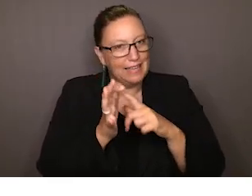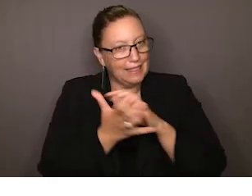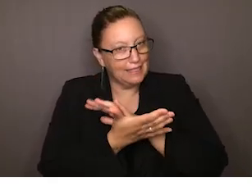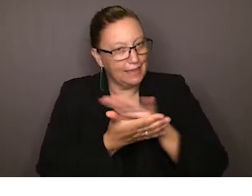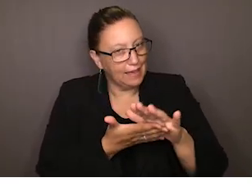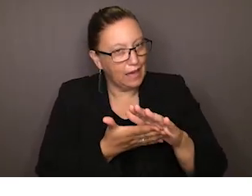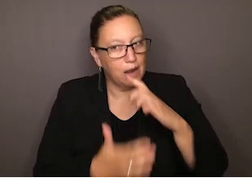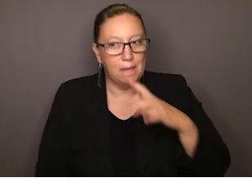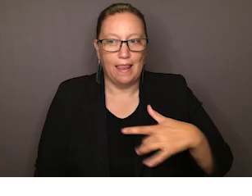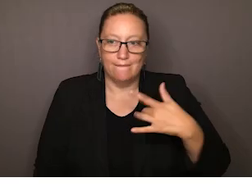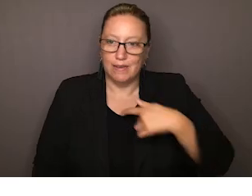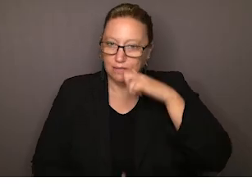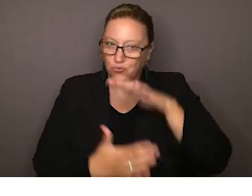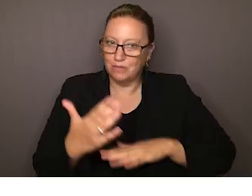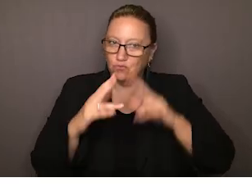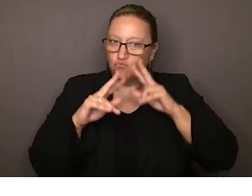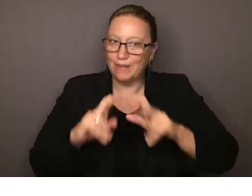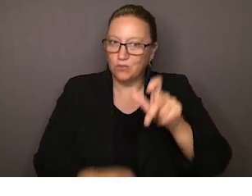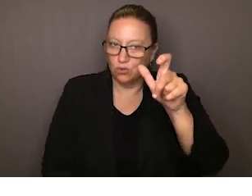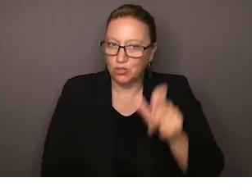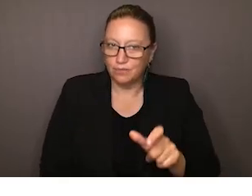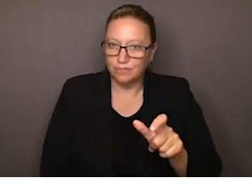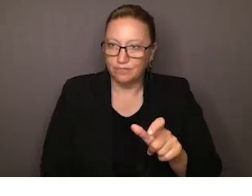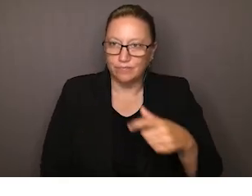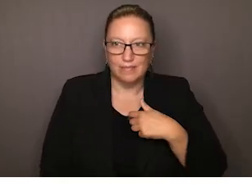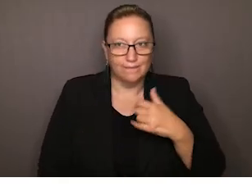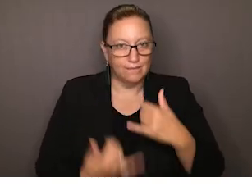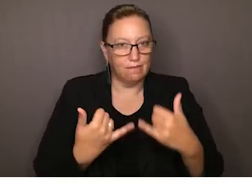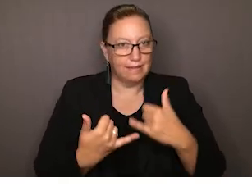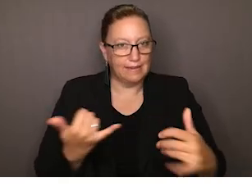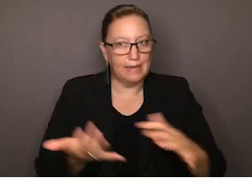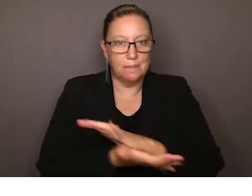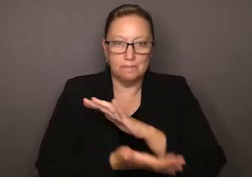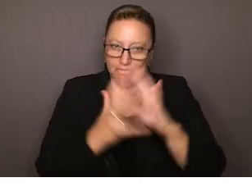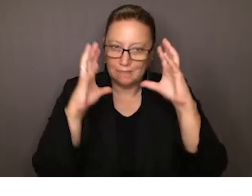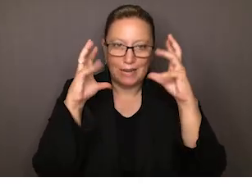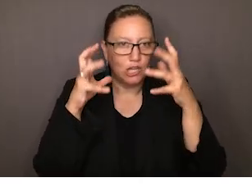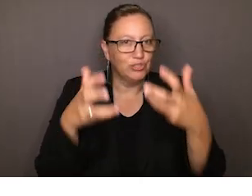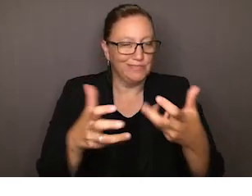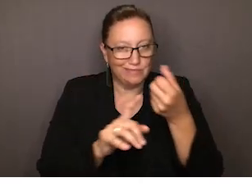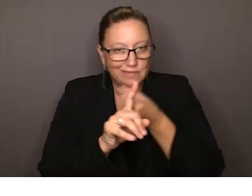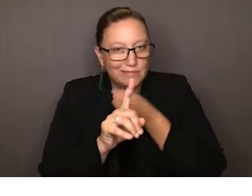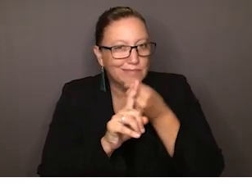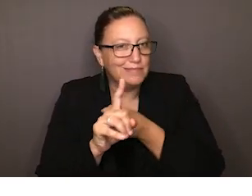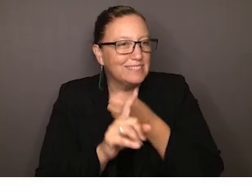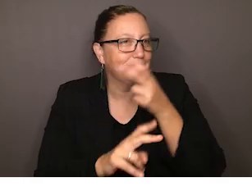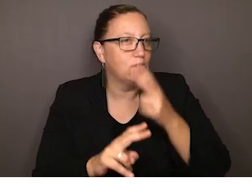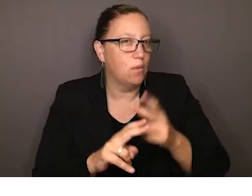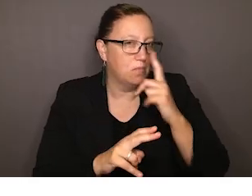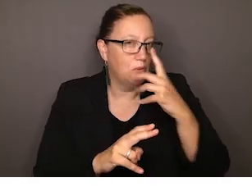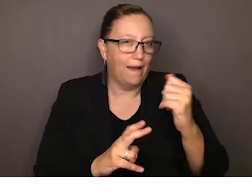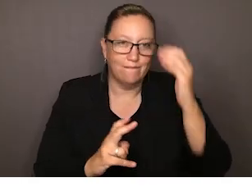lived experience researcher and a very passionate advocate